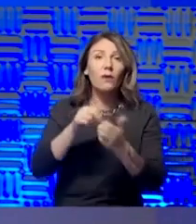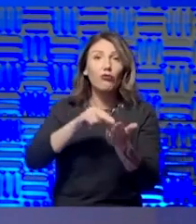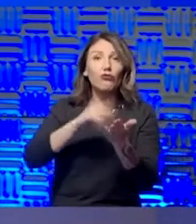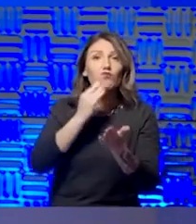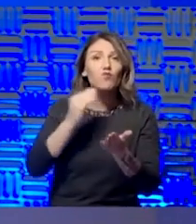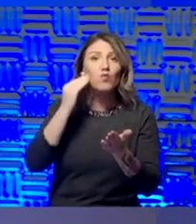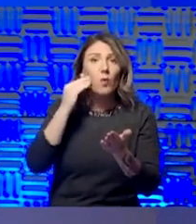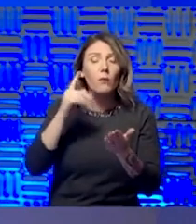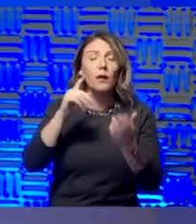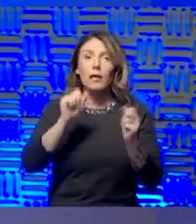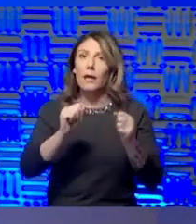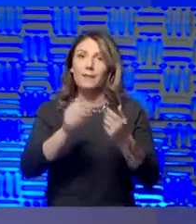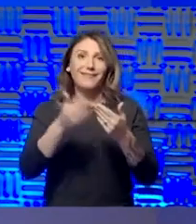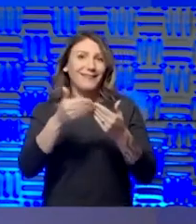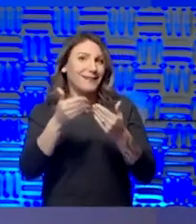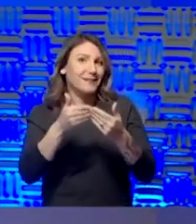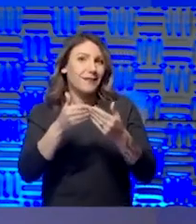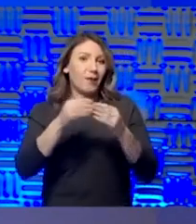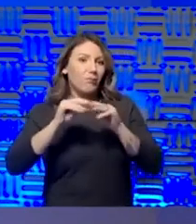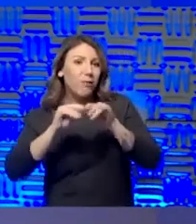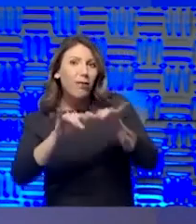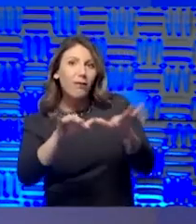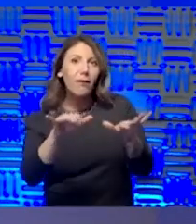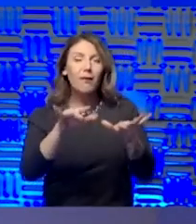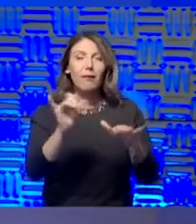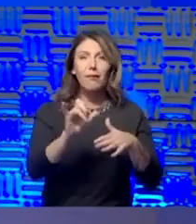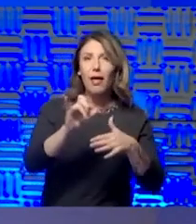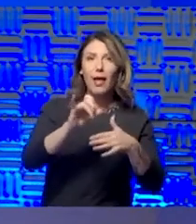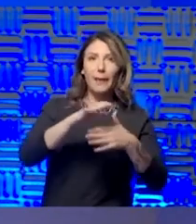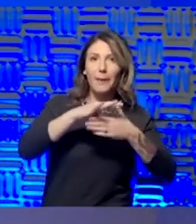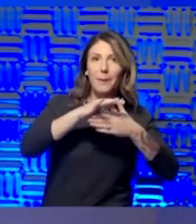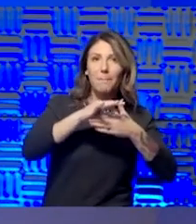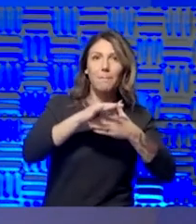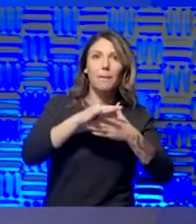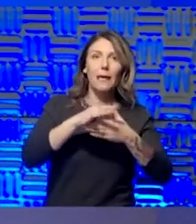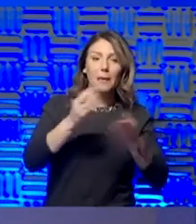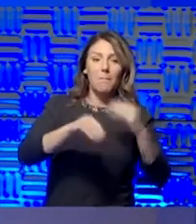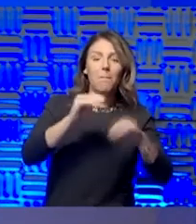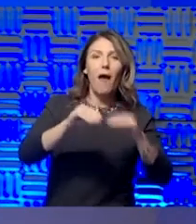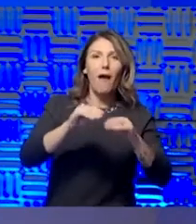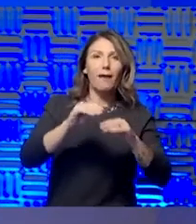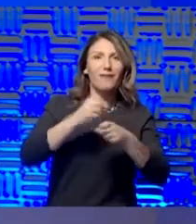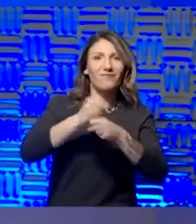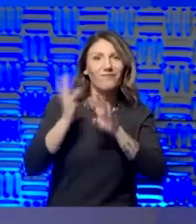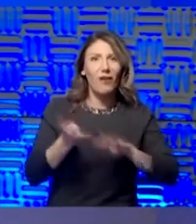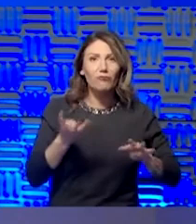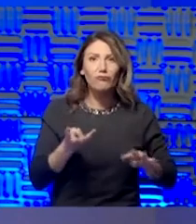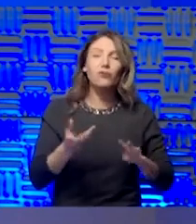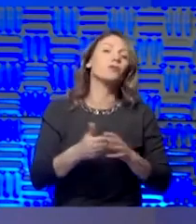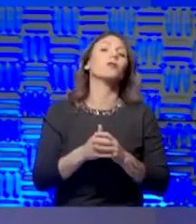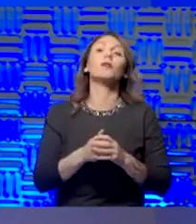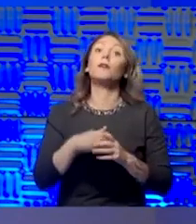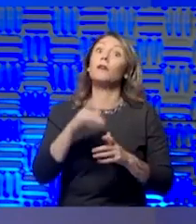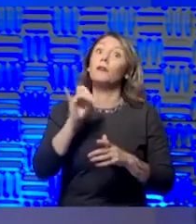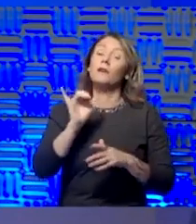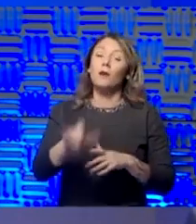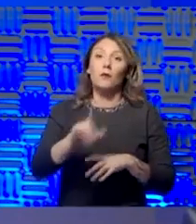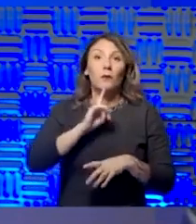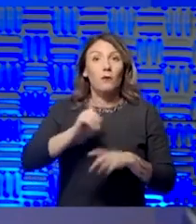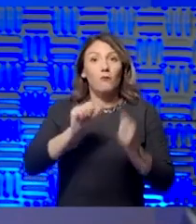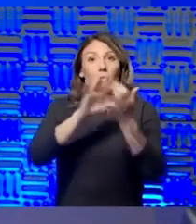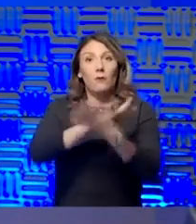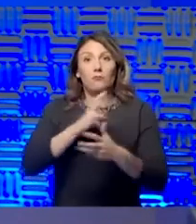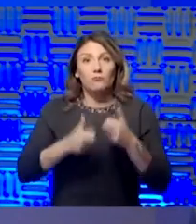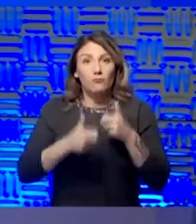very easily run through things such as a meatpacking plant where people are close together. And then that will really cause a problem if we